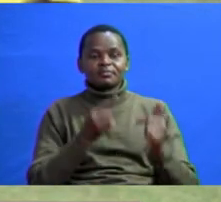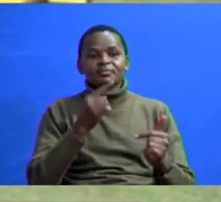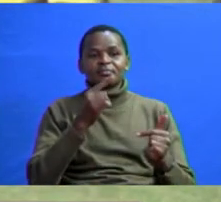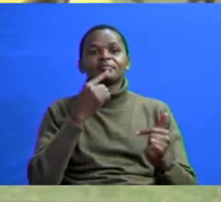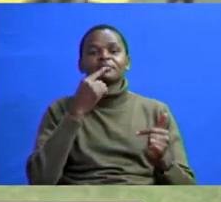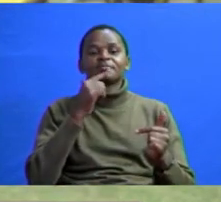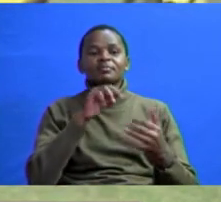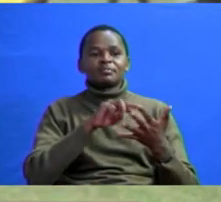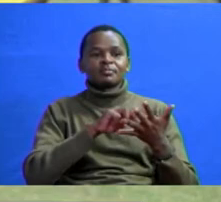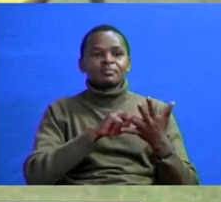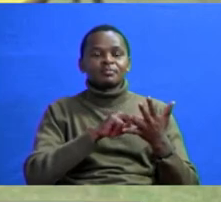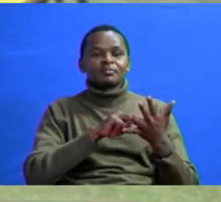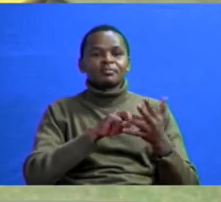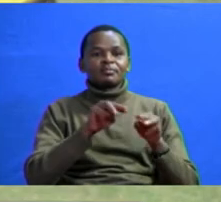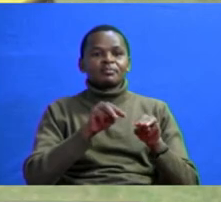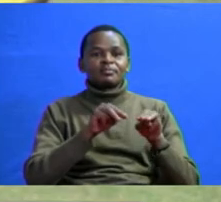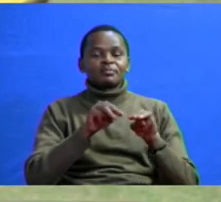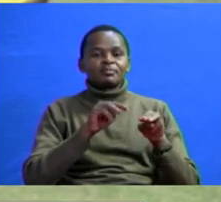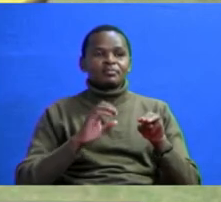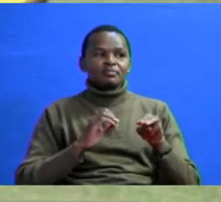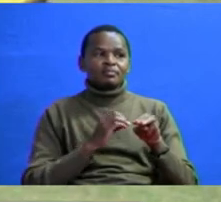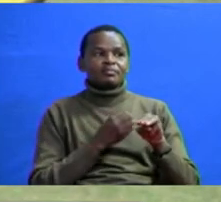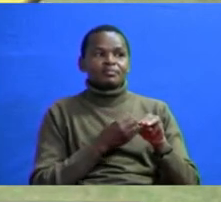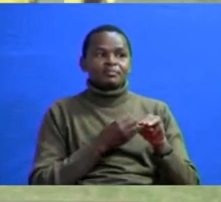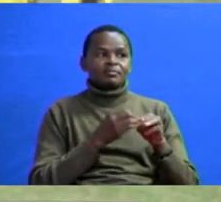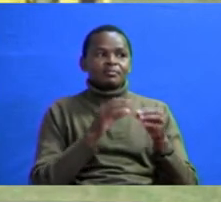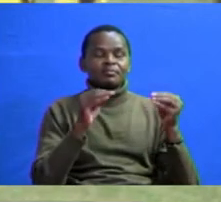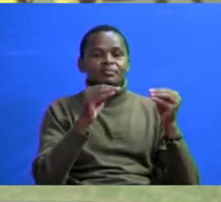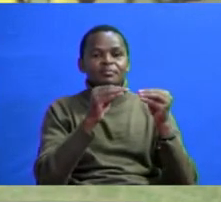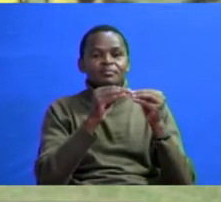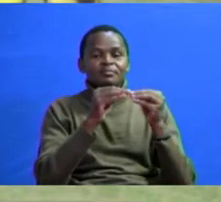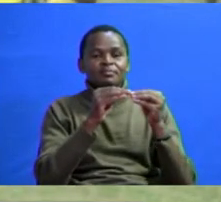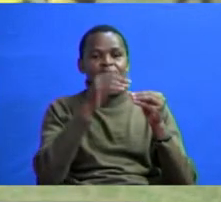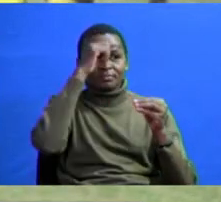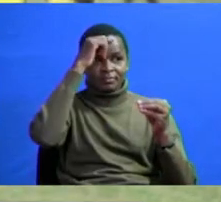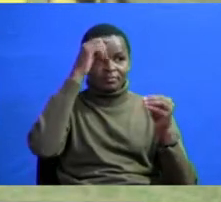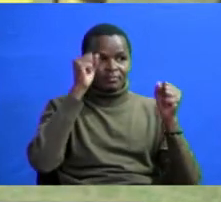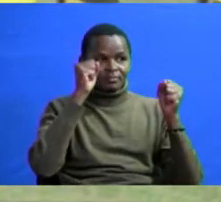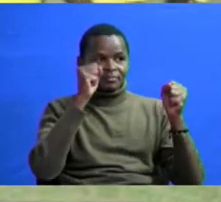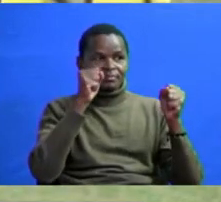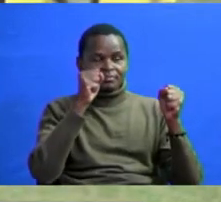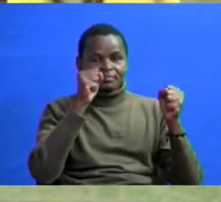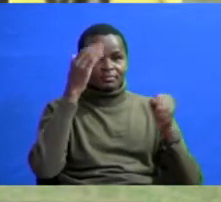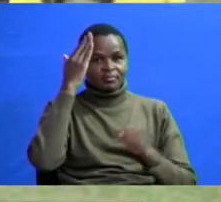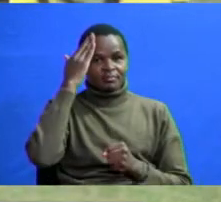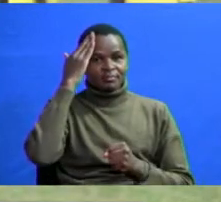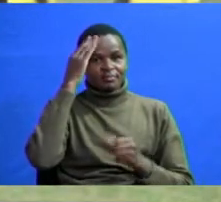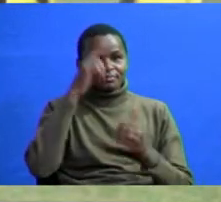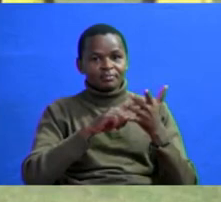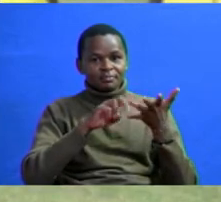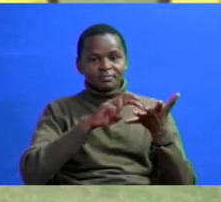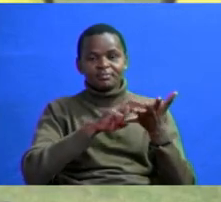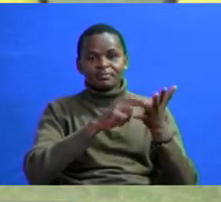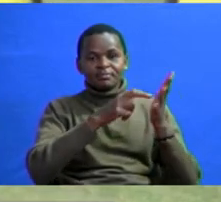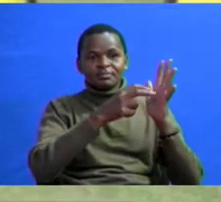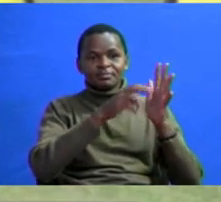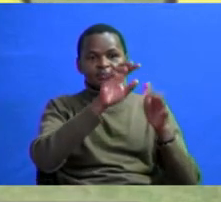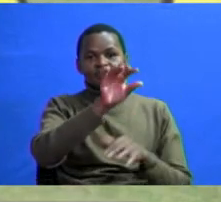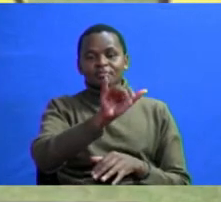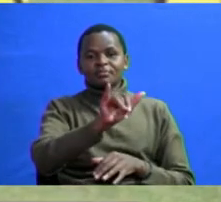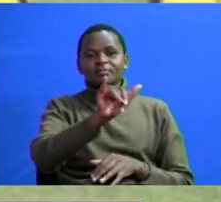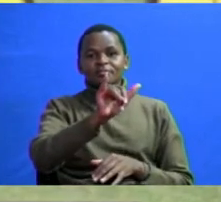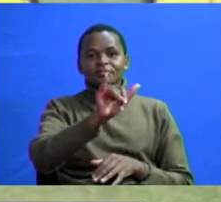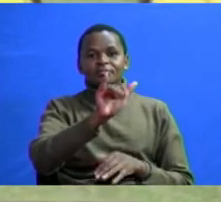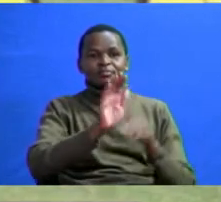that we maintain our log. Of course, we are all confident because you know what it means by